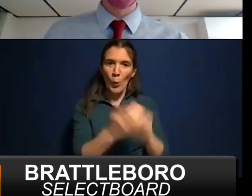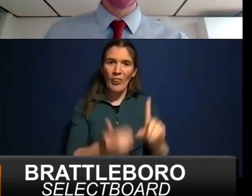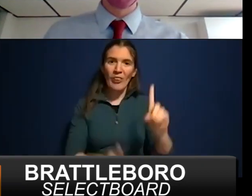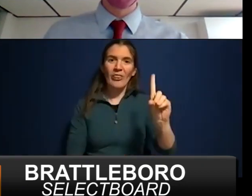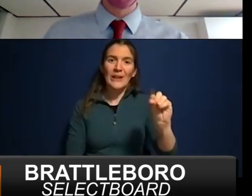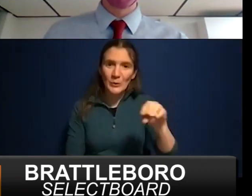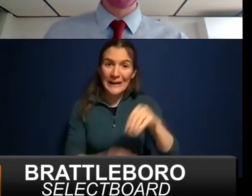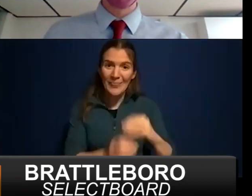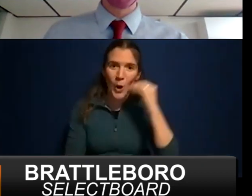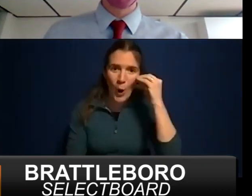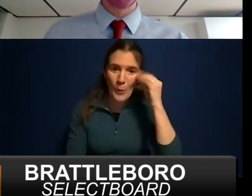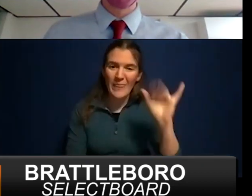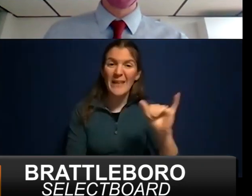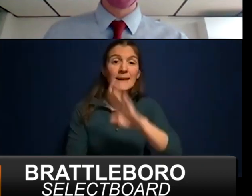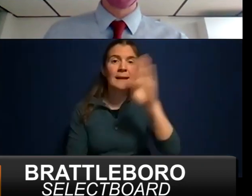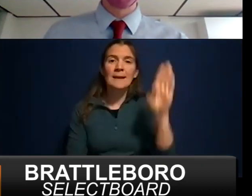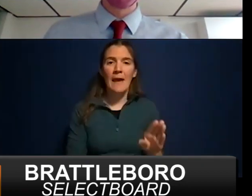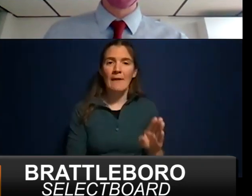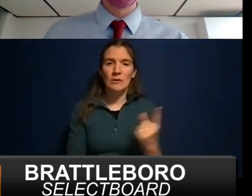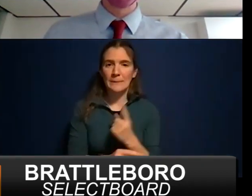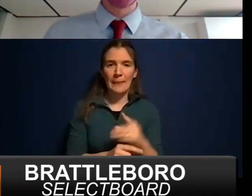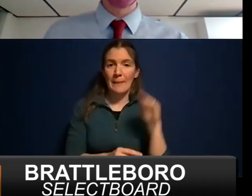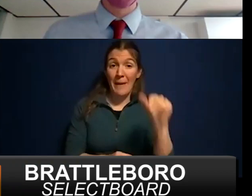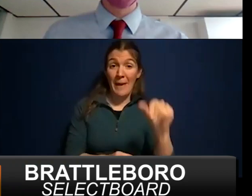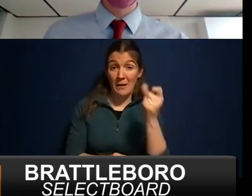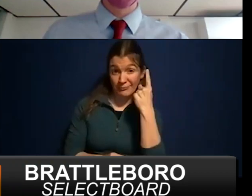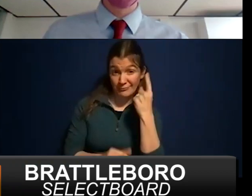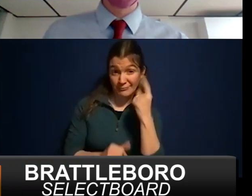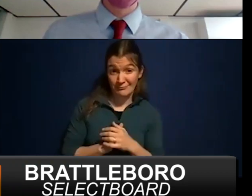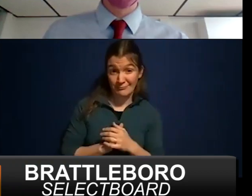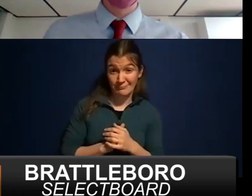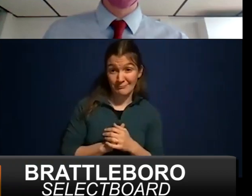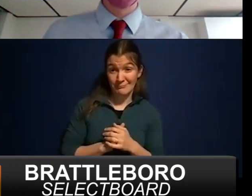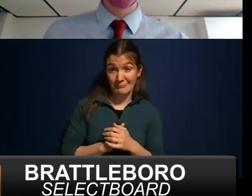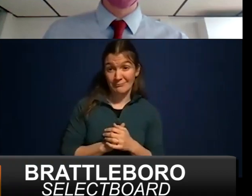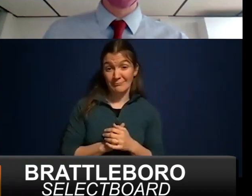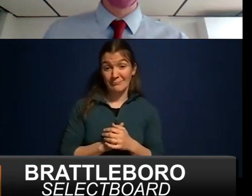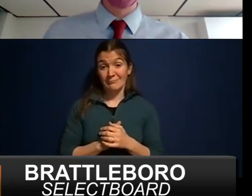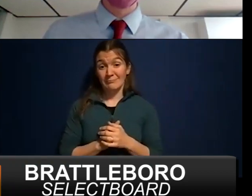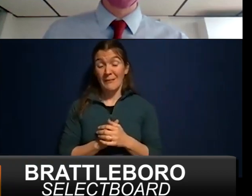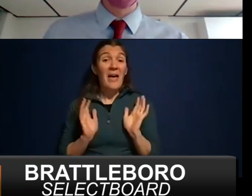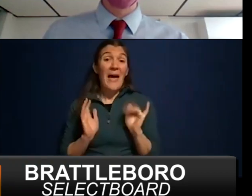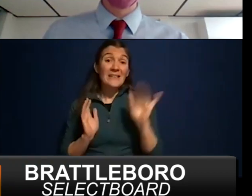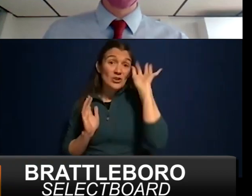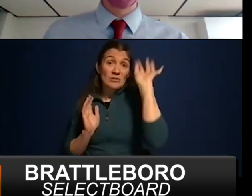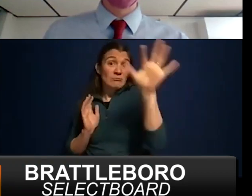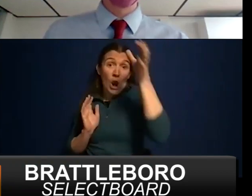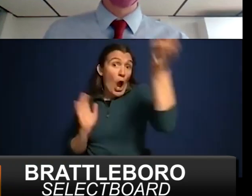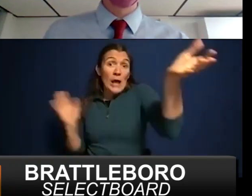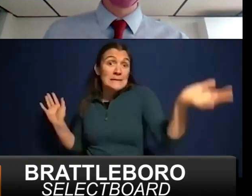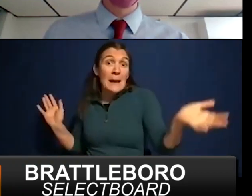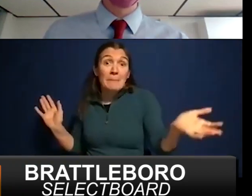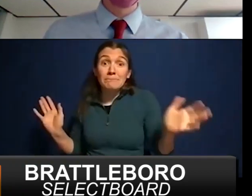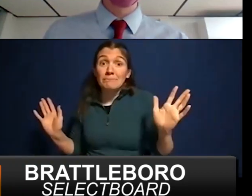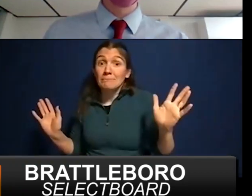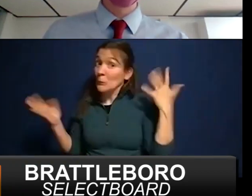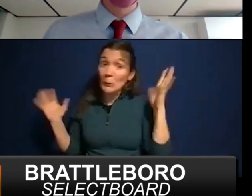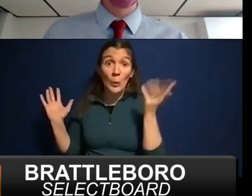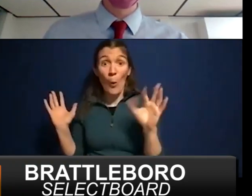in their homes that is never compensated. I think they call it. And that's a wild notion. Imagine. Yeah.